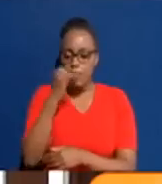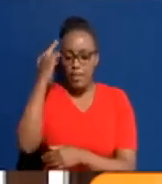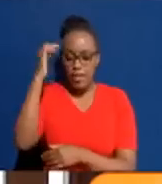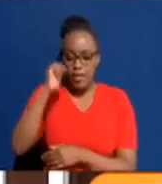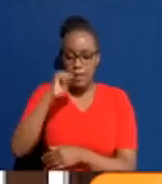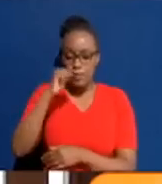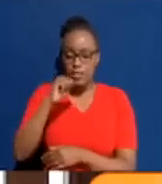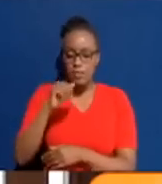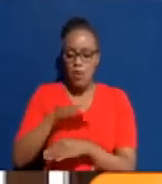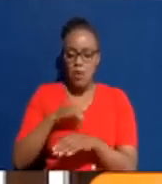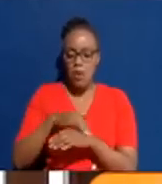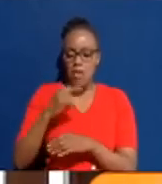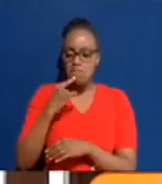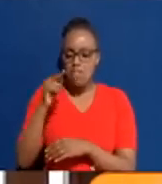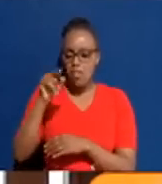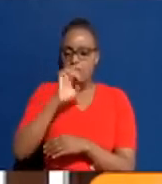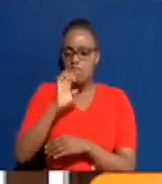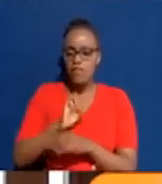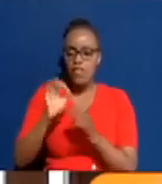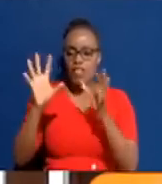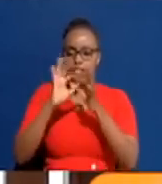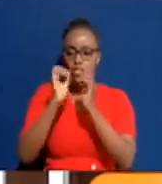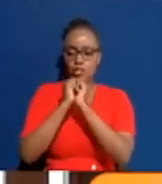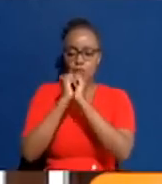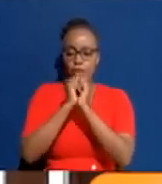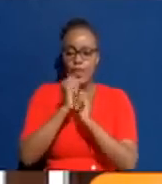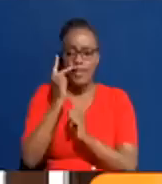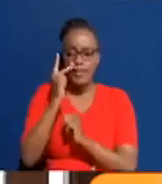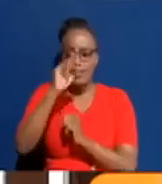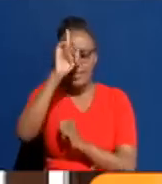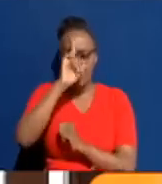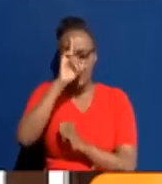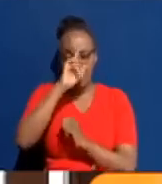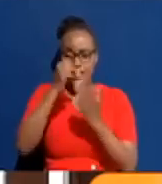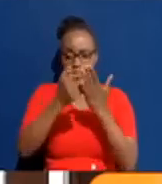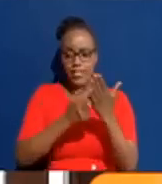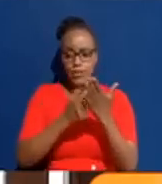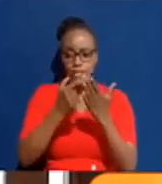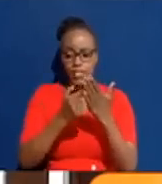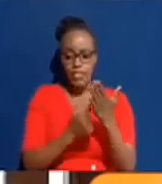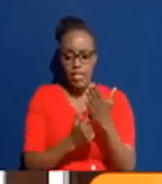themselves elders, and we get together and seriously discuss